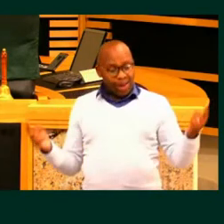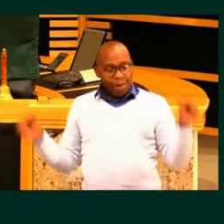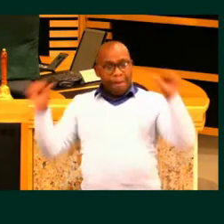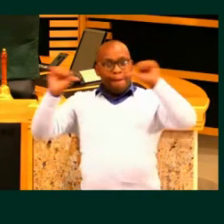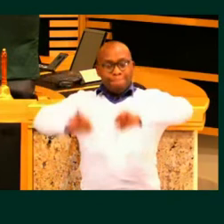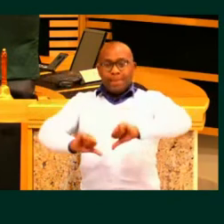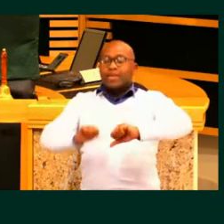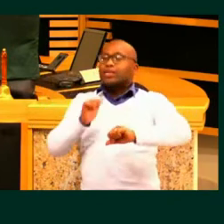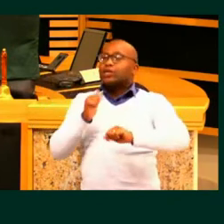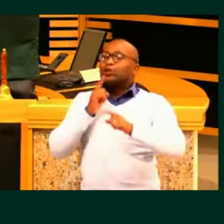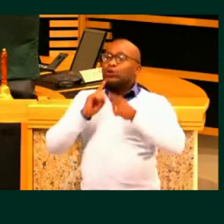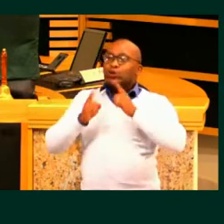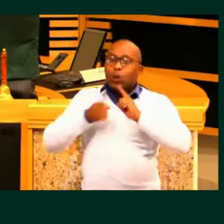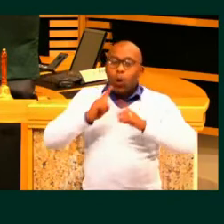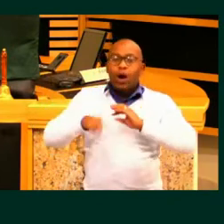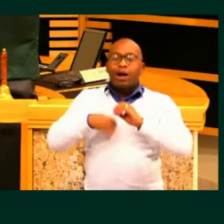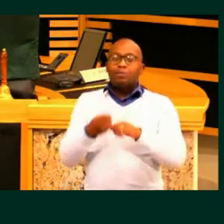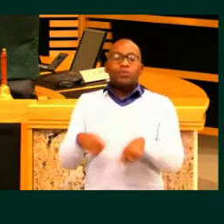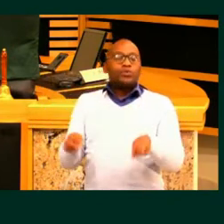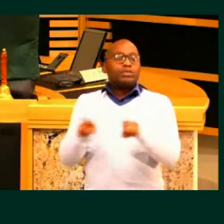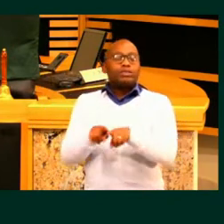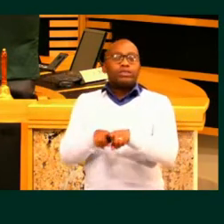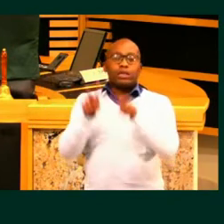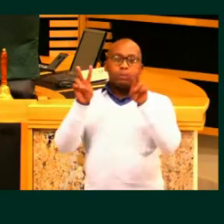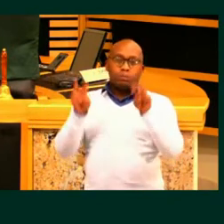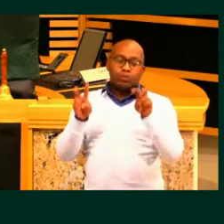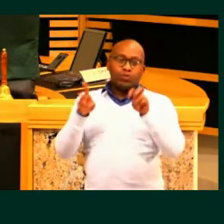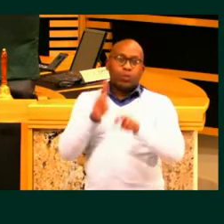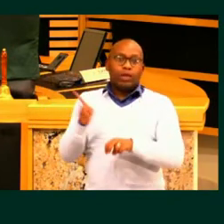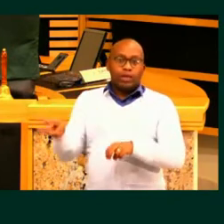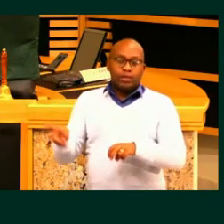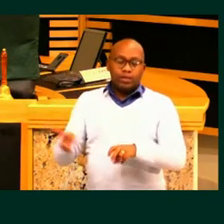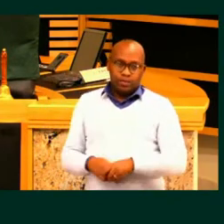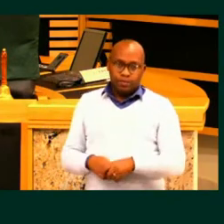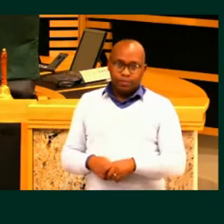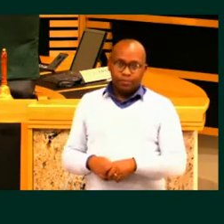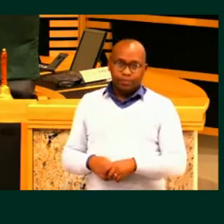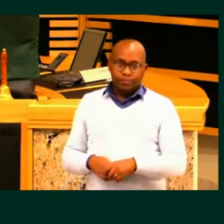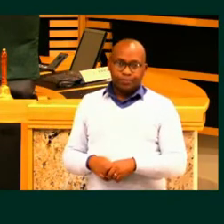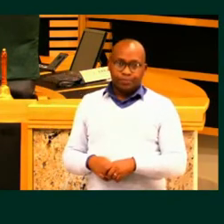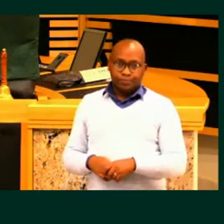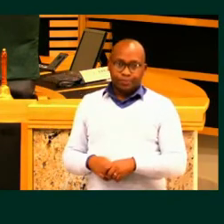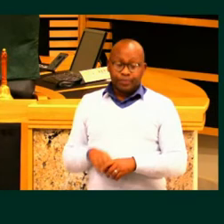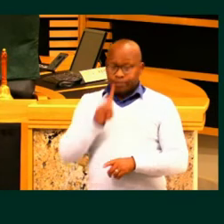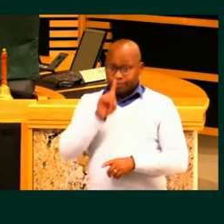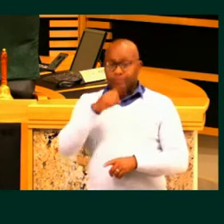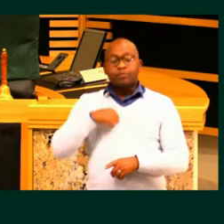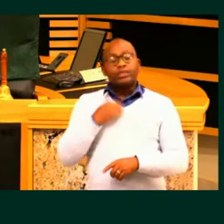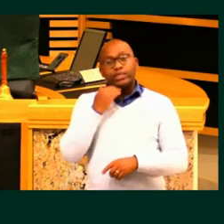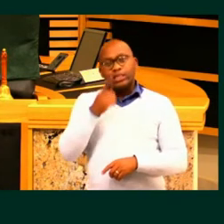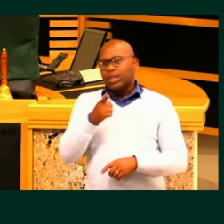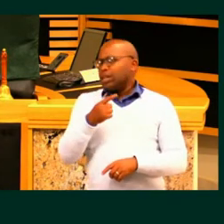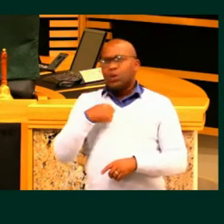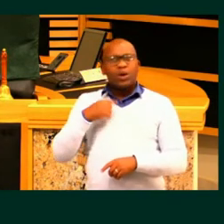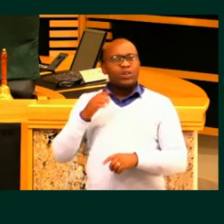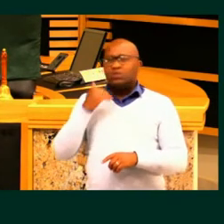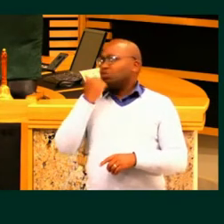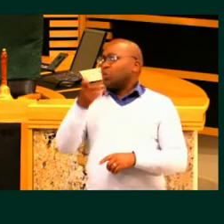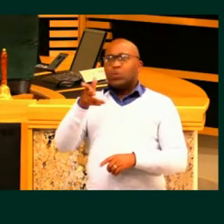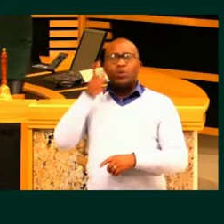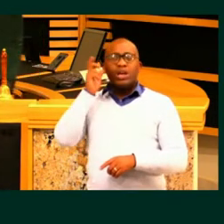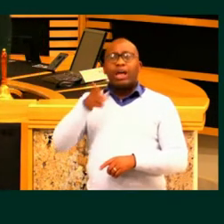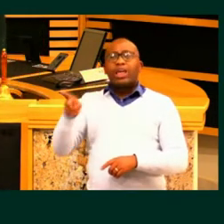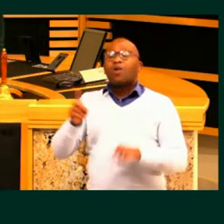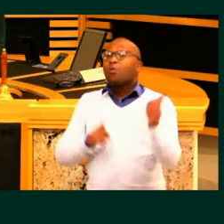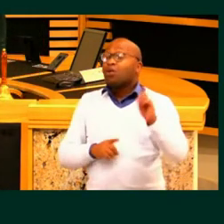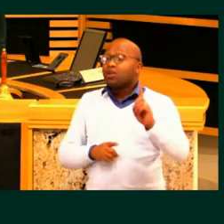discussing now let me tell you what you don't want to hear you're going to come here